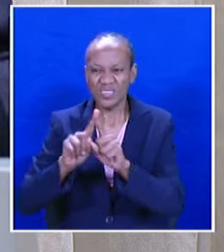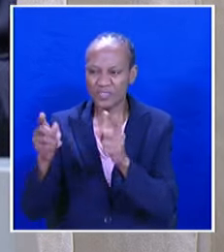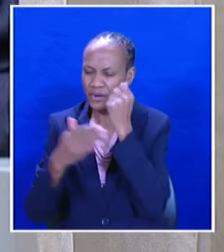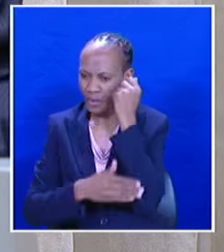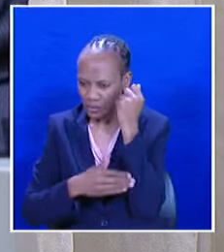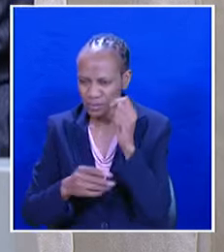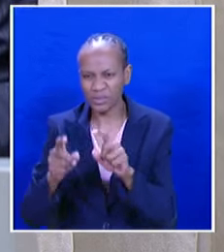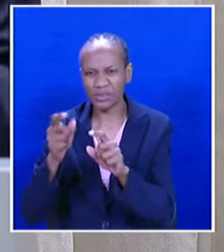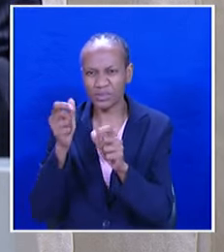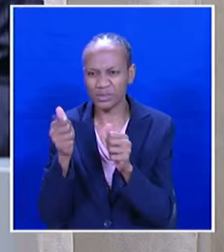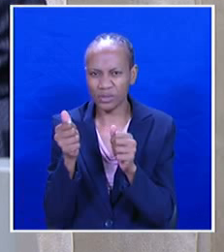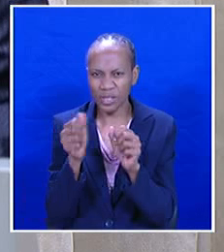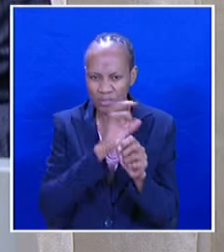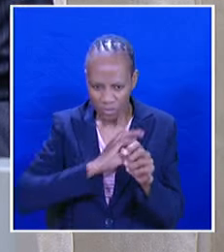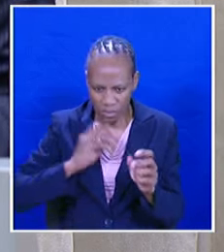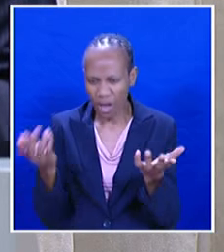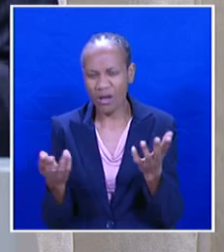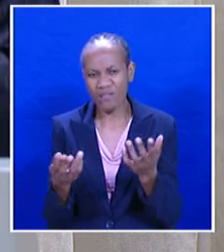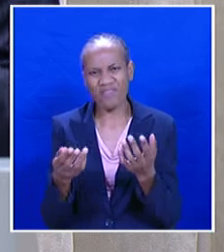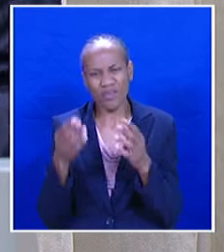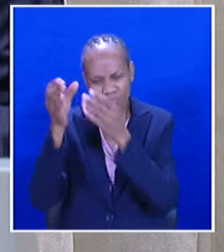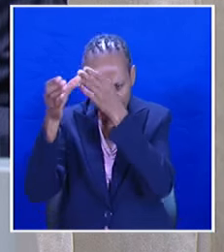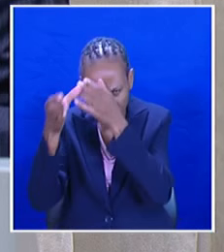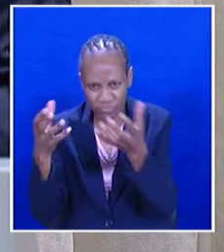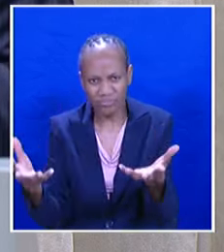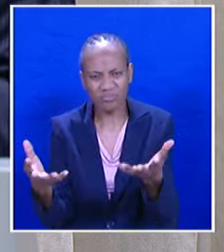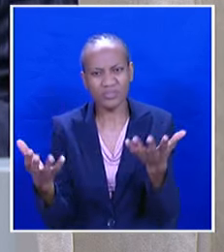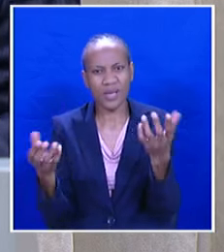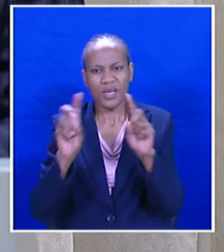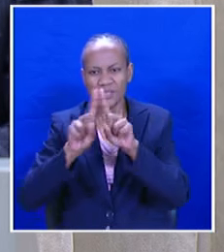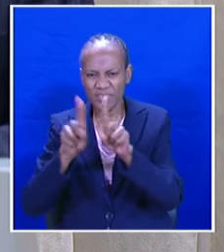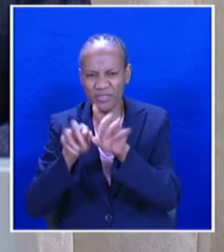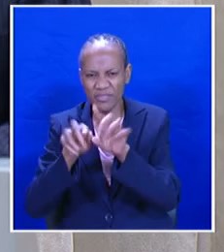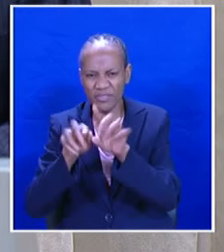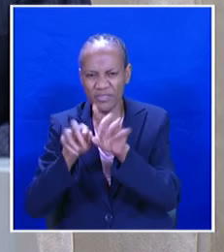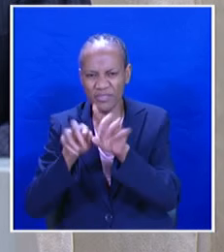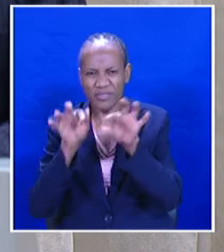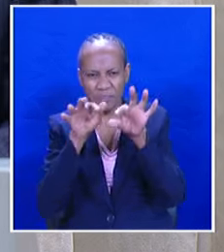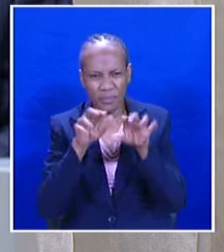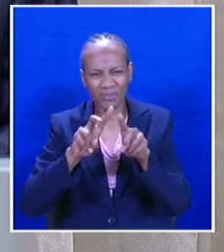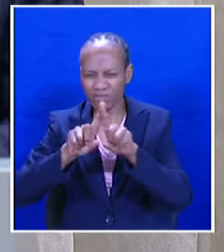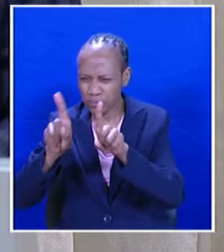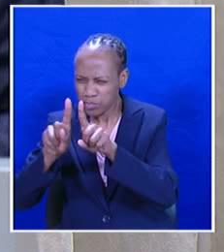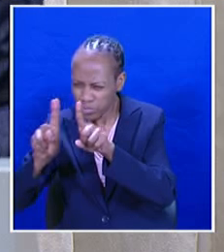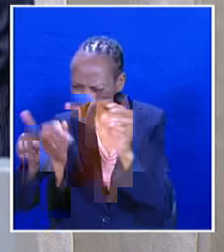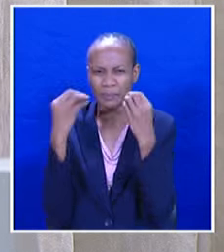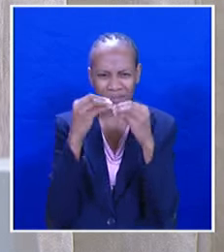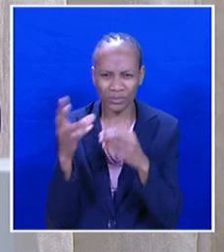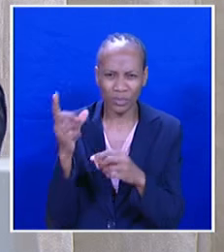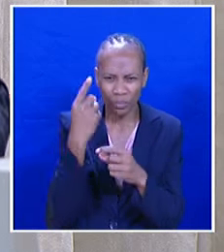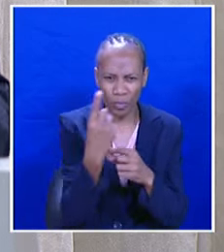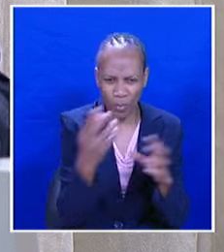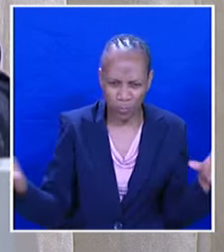officials, experts, various people from all those countries and entities. And they have,